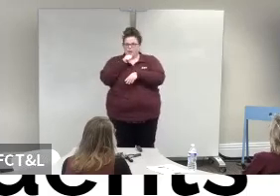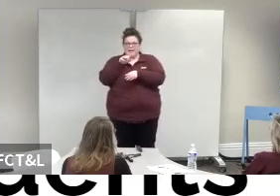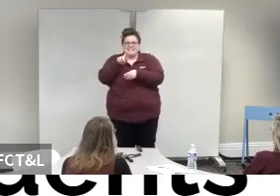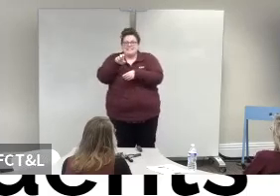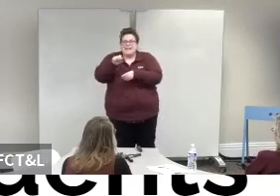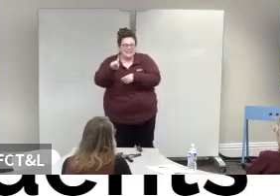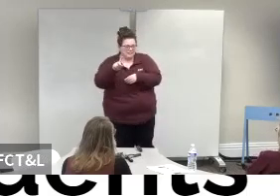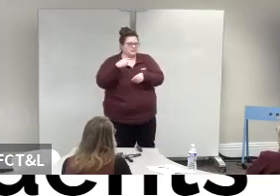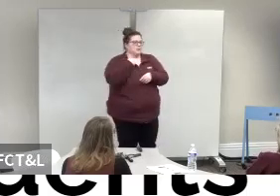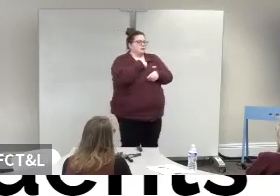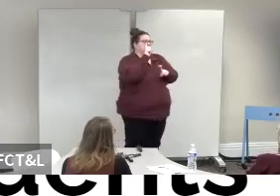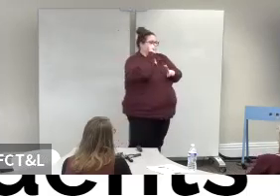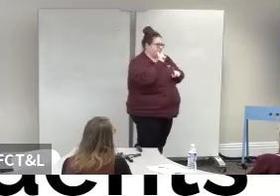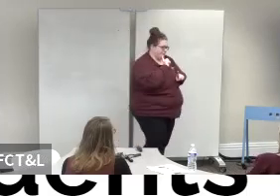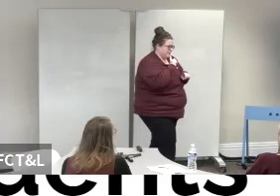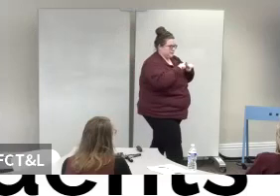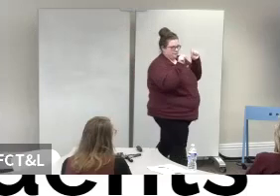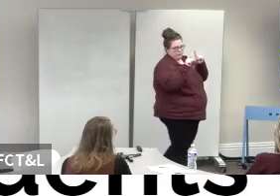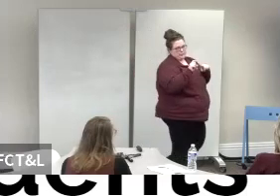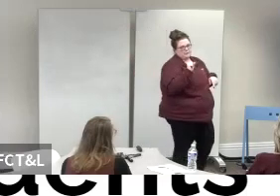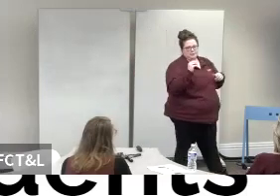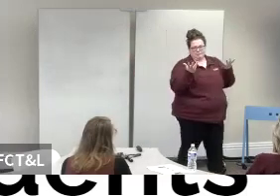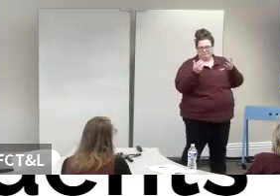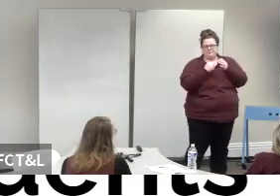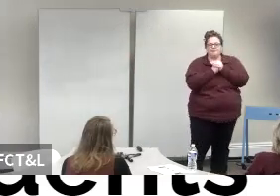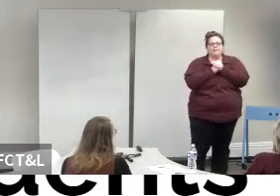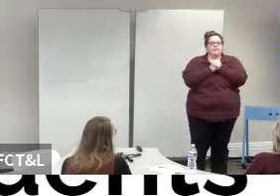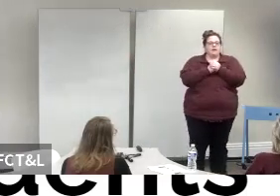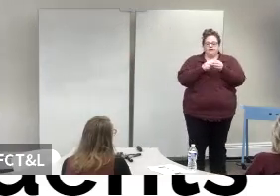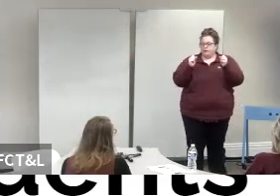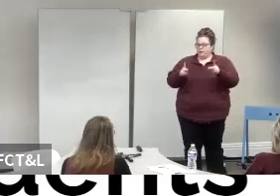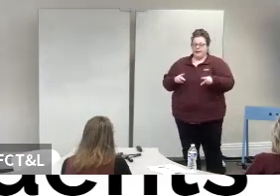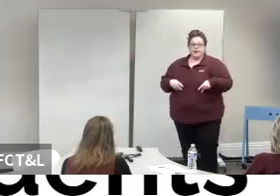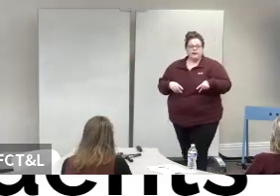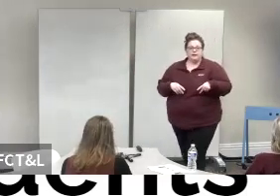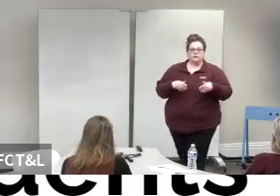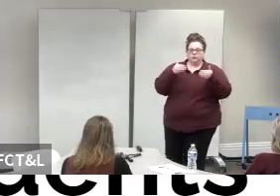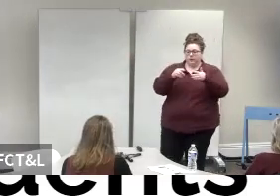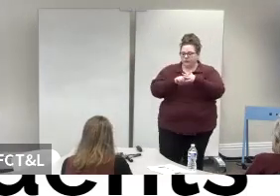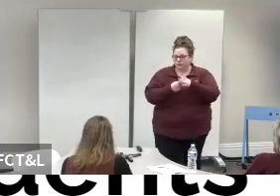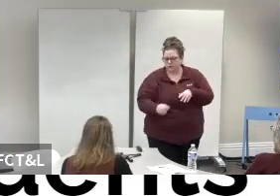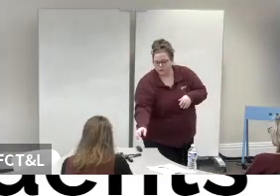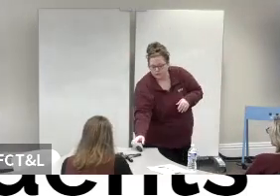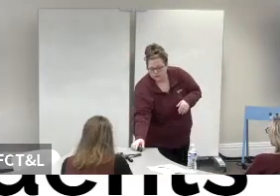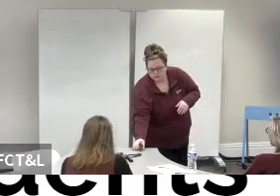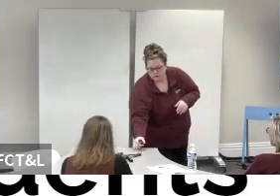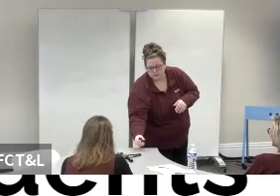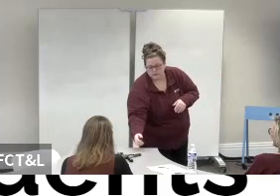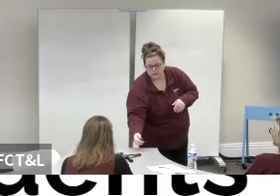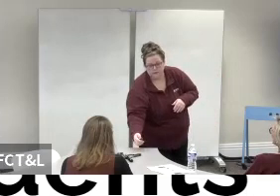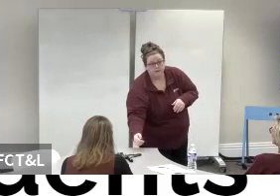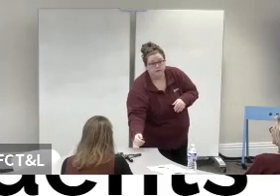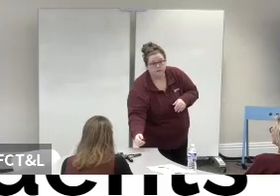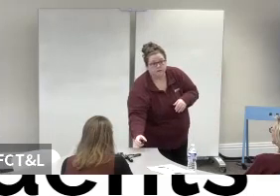We're not a dead people. We are deaf. So I just like to point